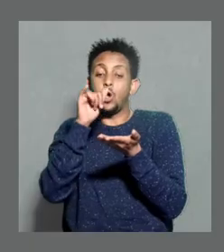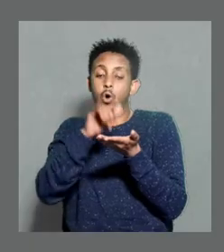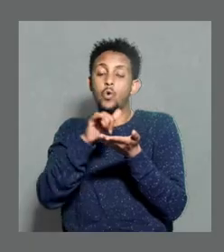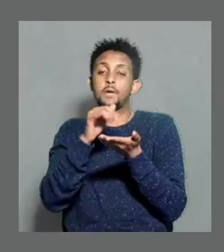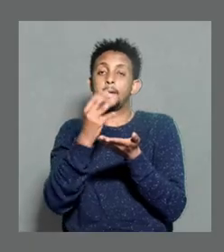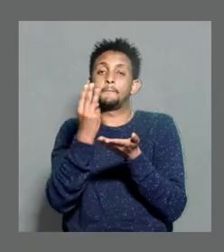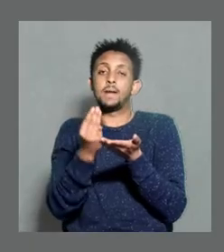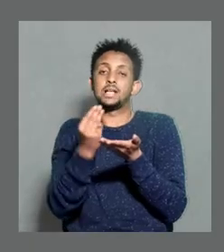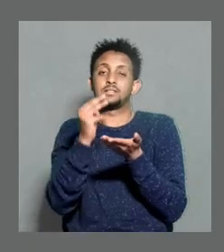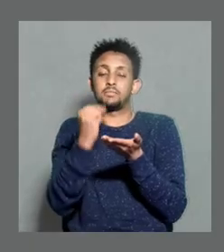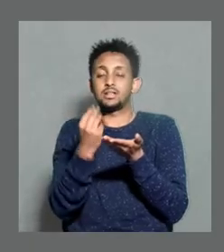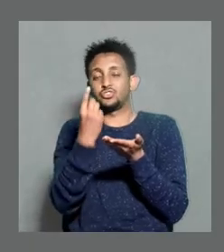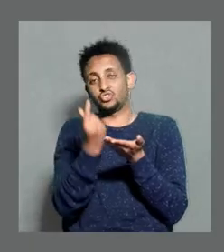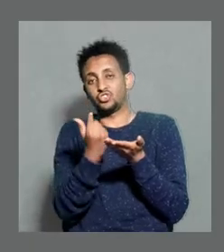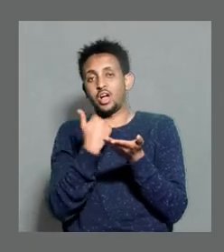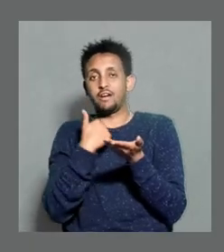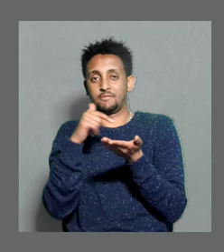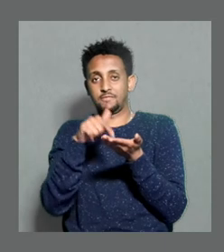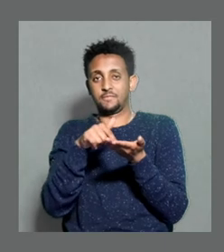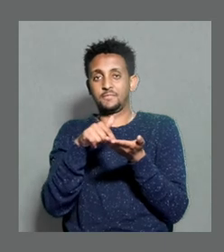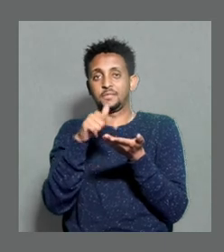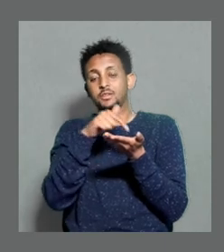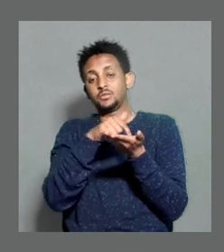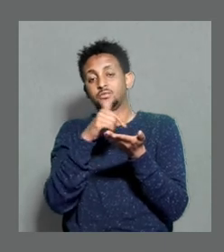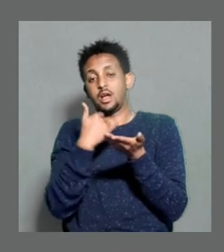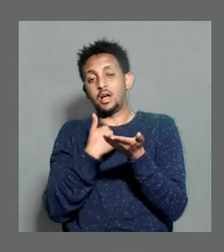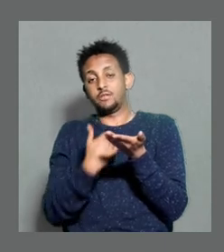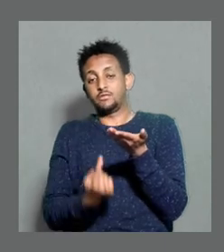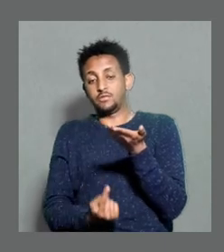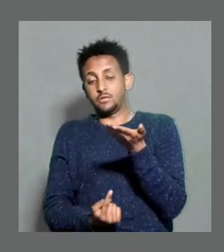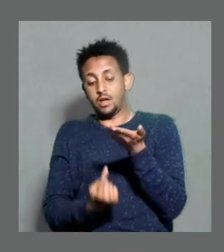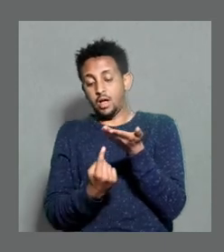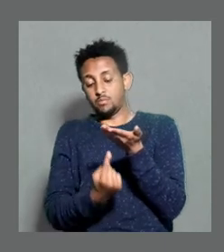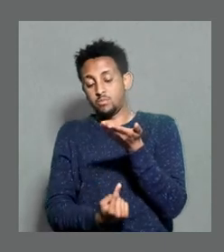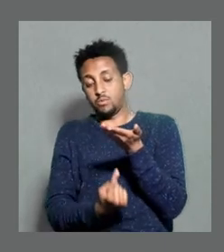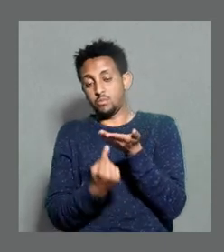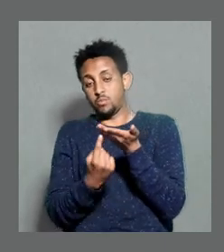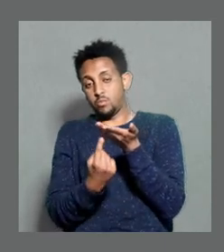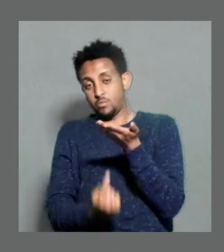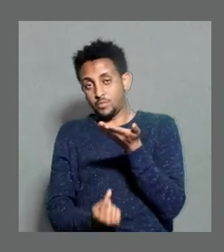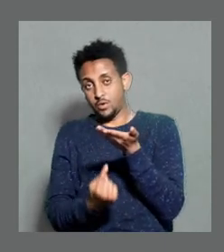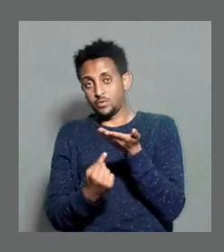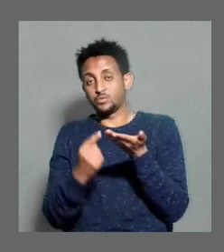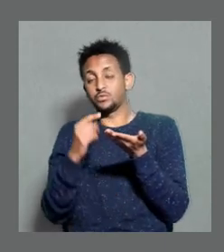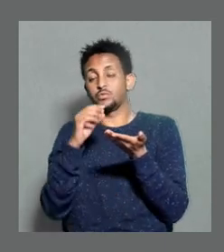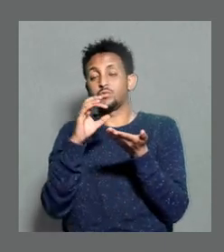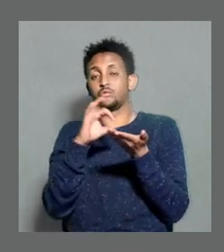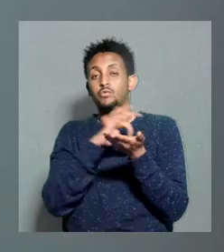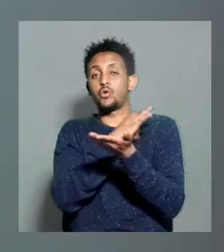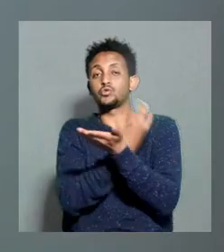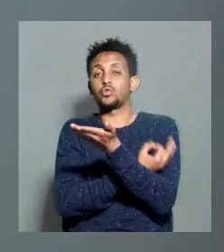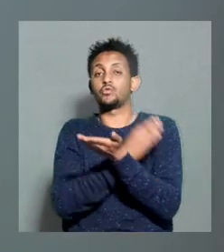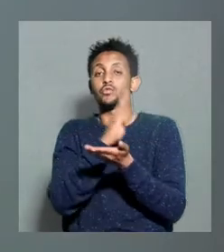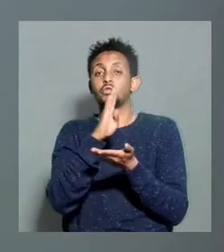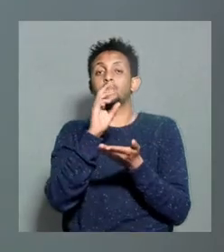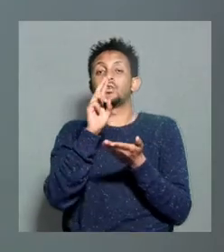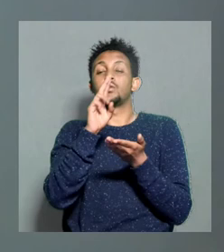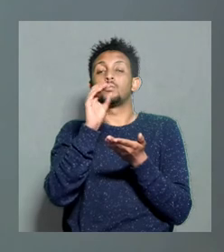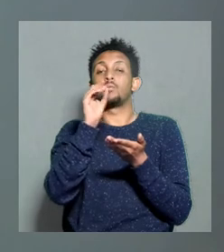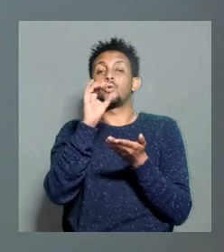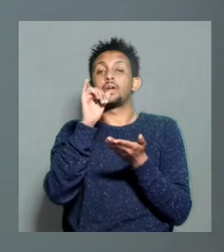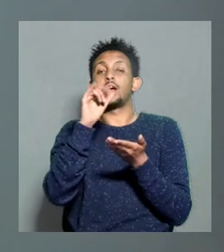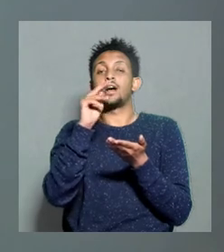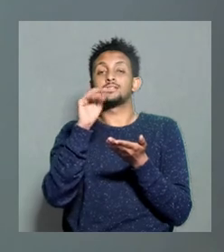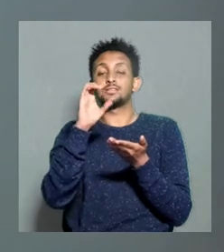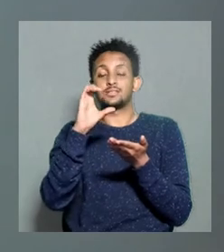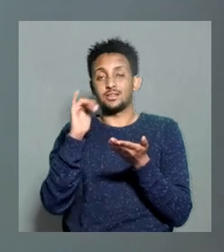mass times gravity, weight. Still, we do have an upward force, force of buoyancy. Okay? Therefore,